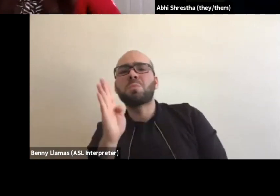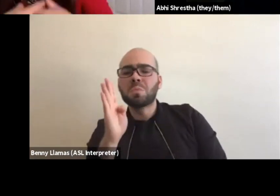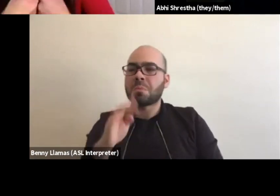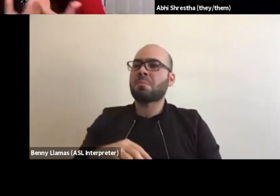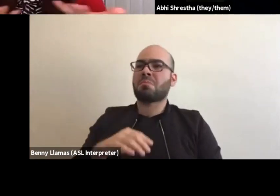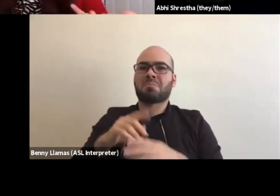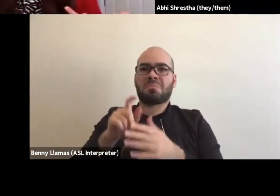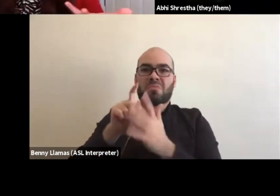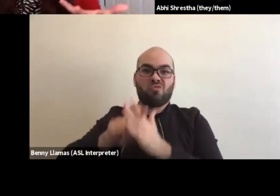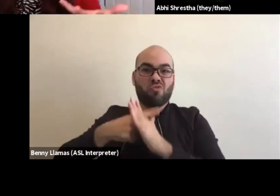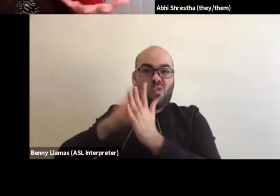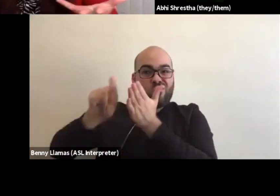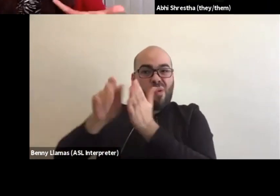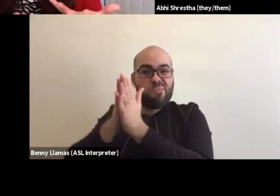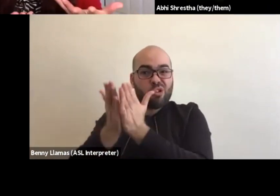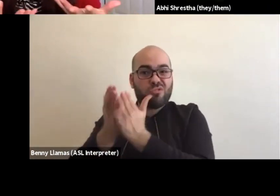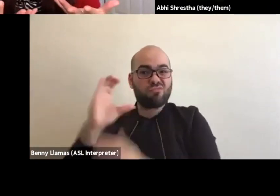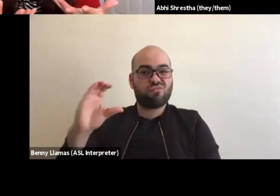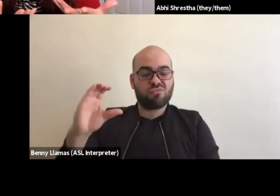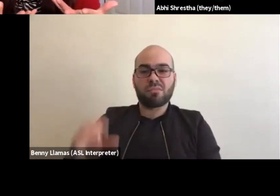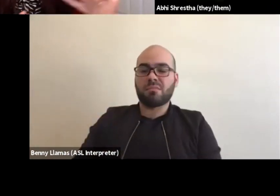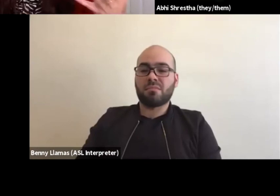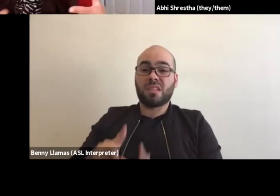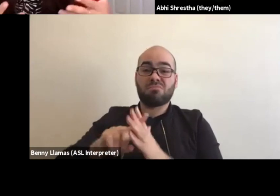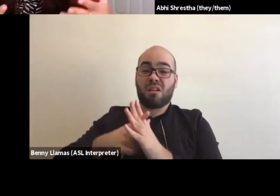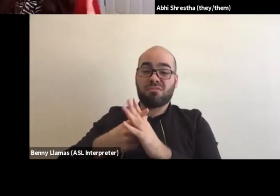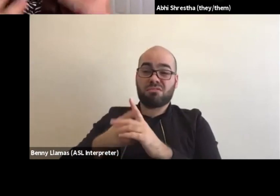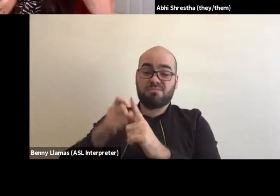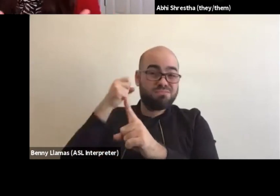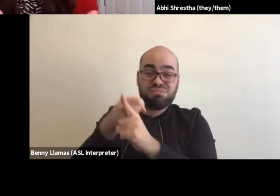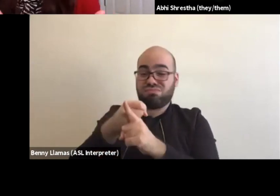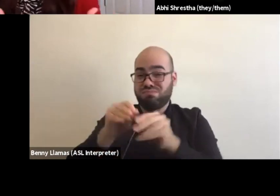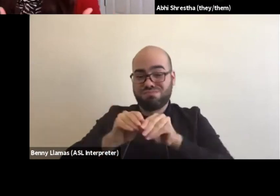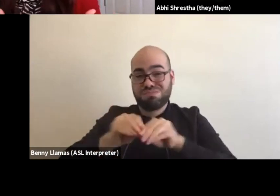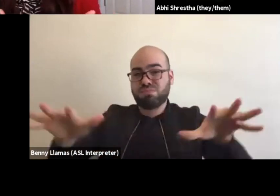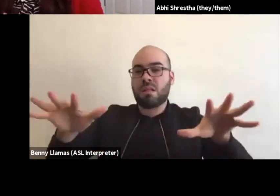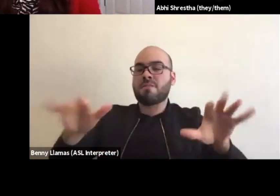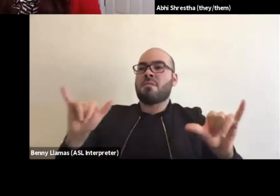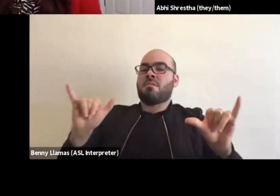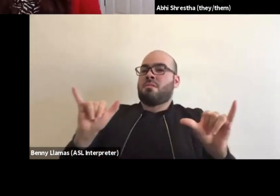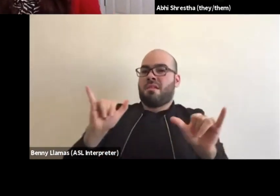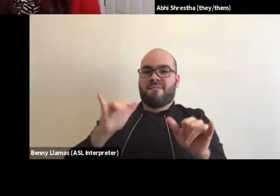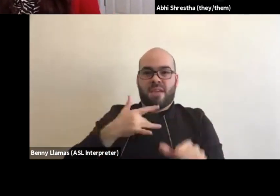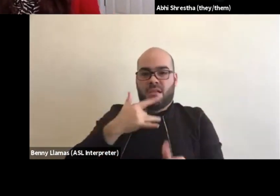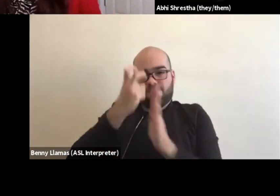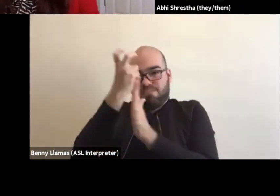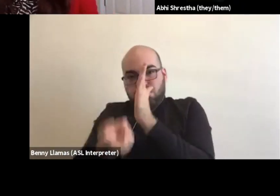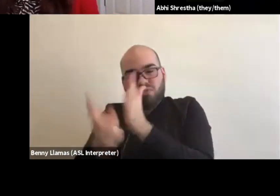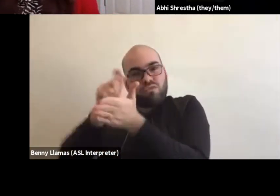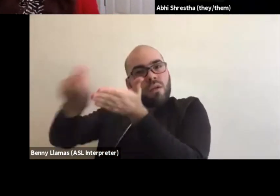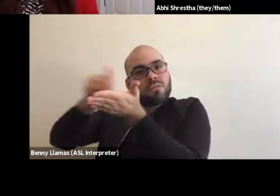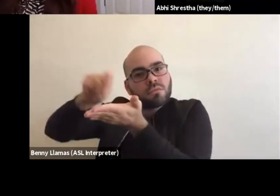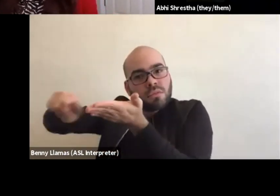kind of exploded out of me. And it was something that I felt like I needed to write. And I feel like poetry is the